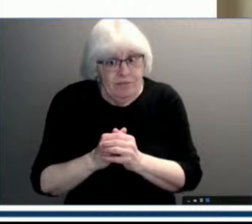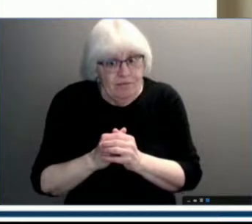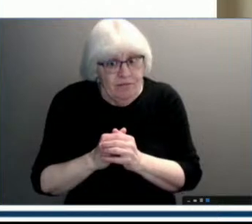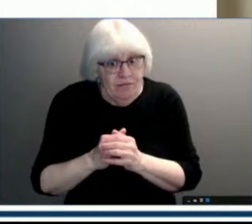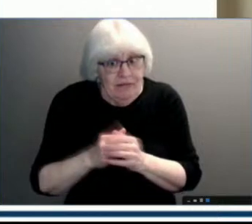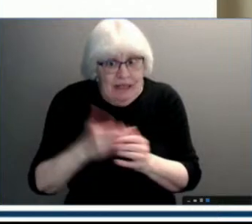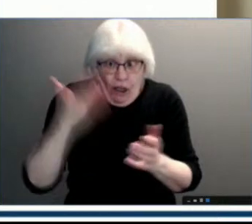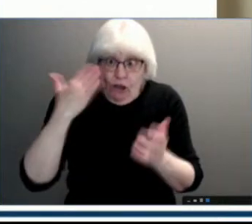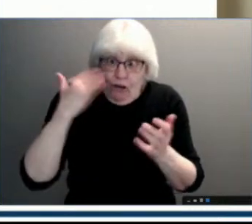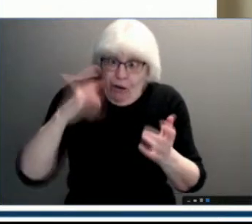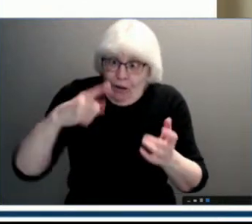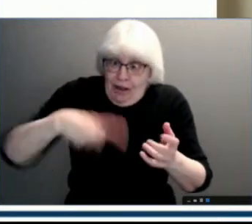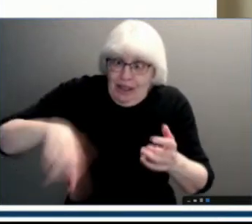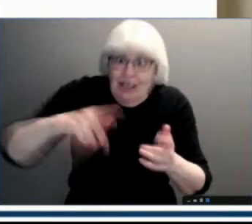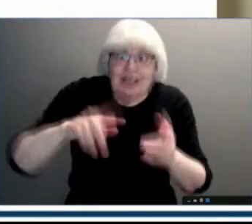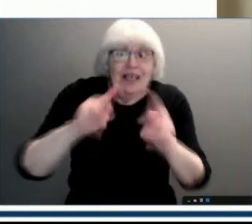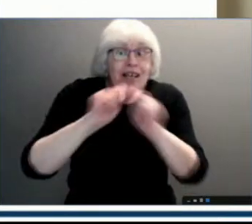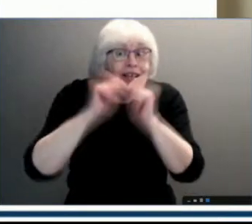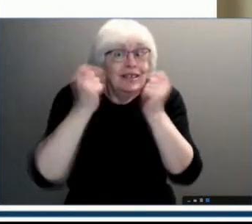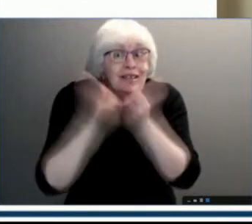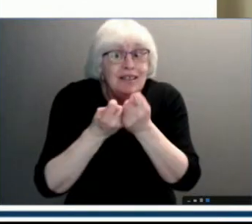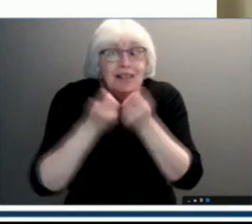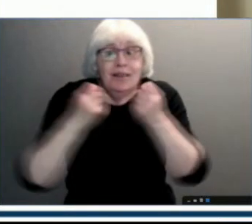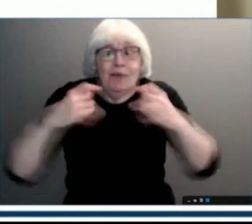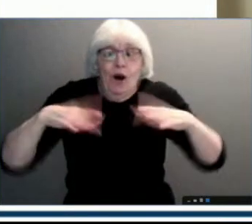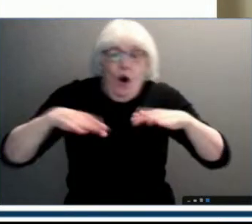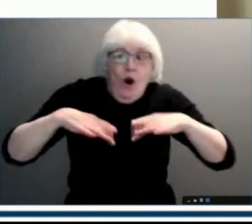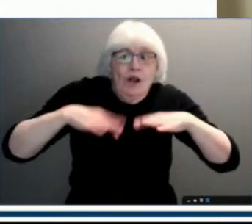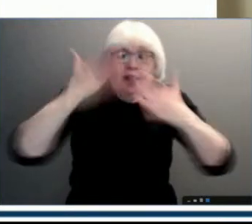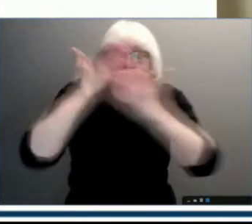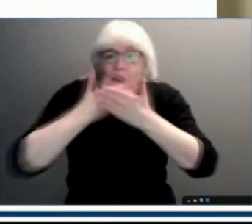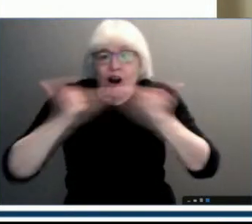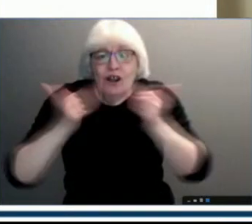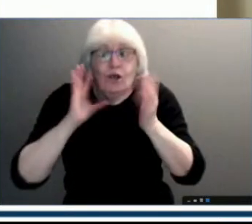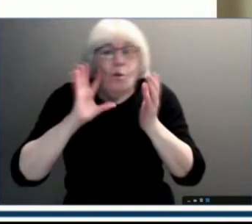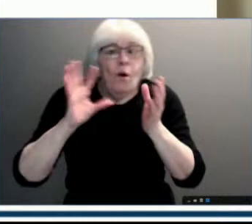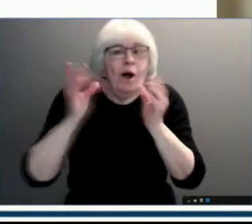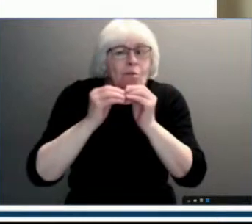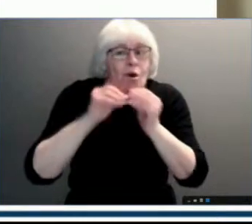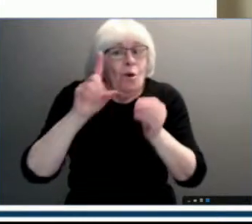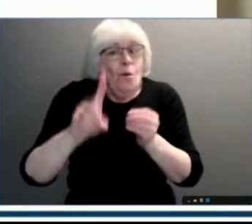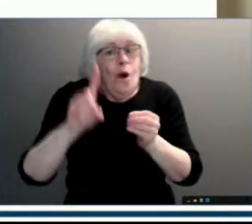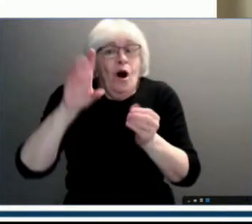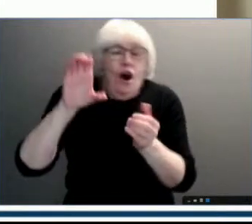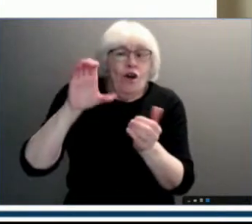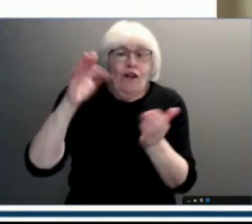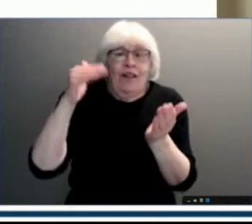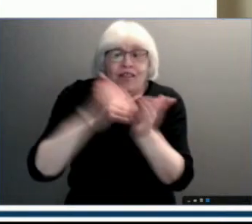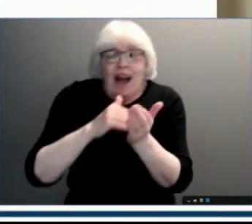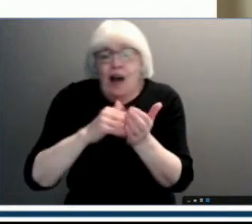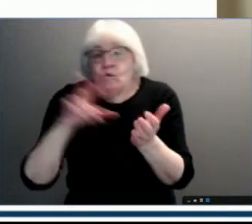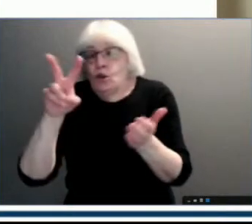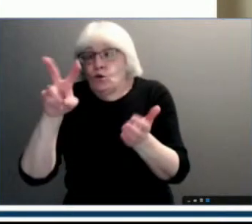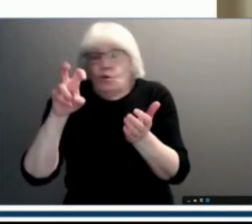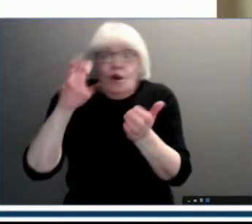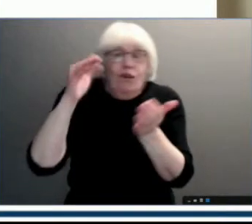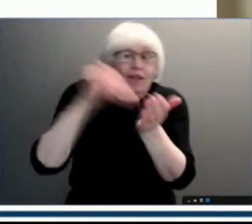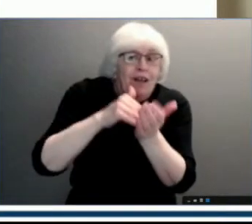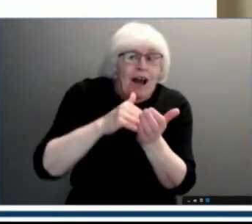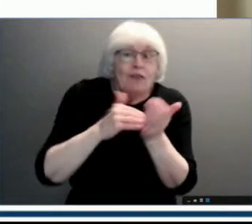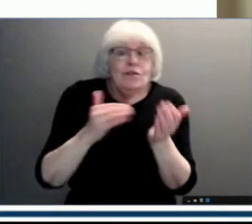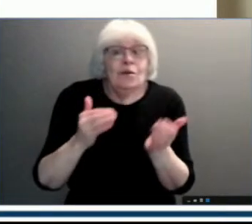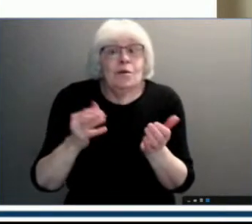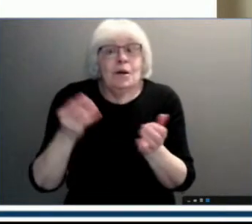can add a couple 100,000 more appointments. As such, on Monday, we will open up booster dose bookings